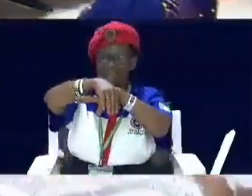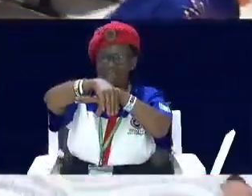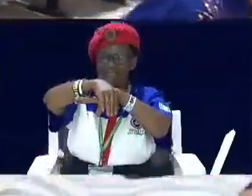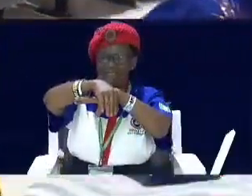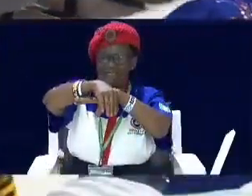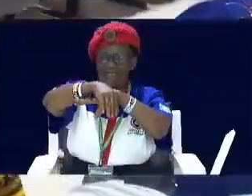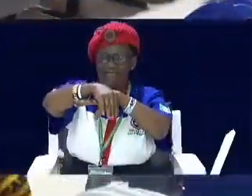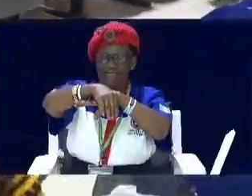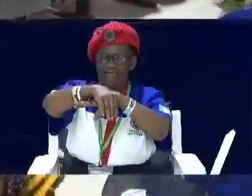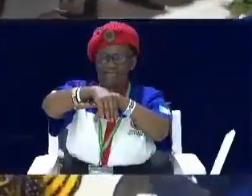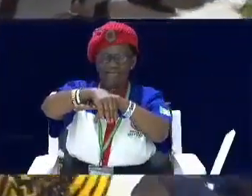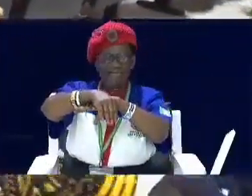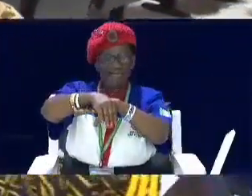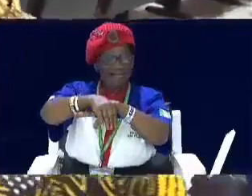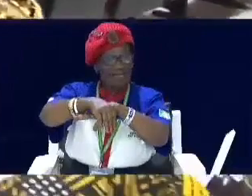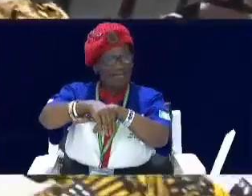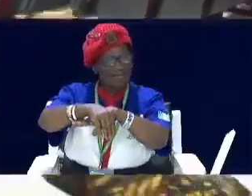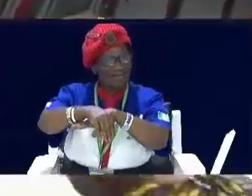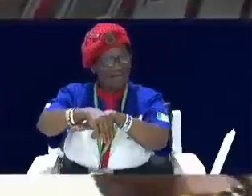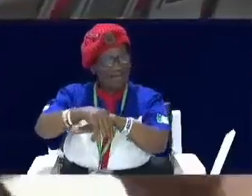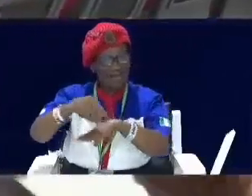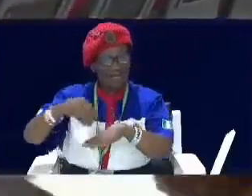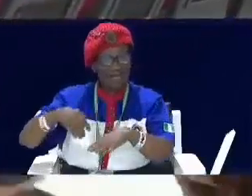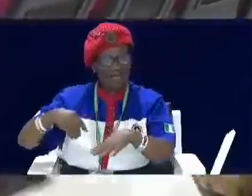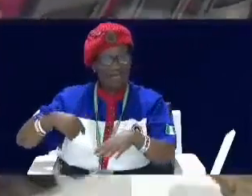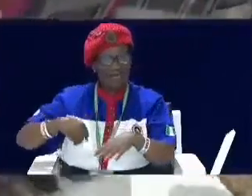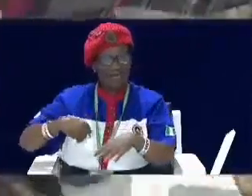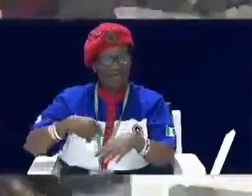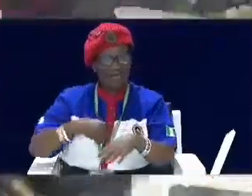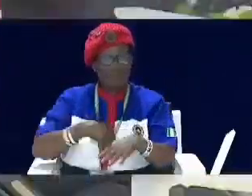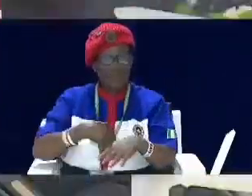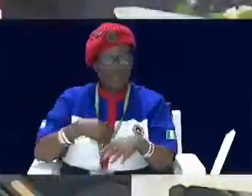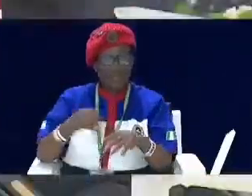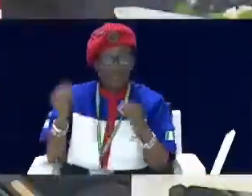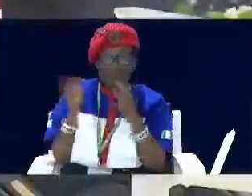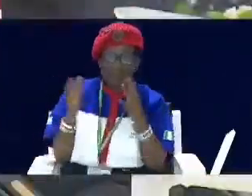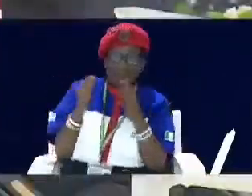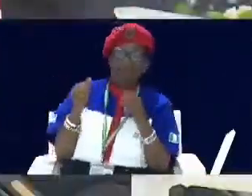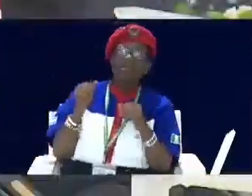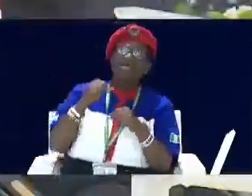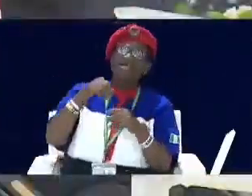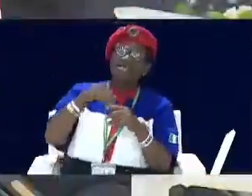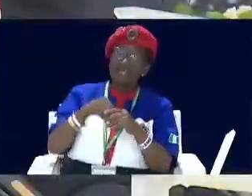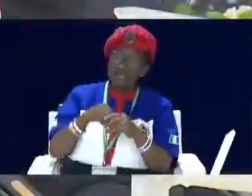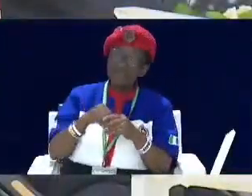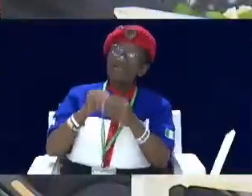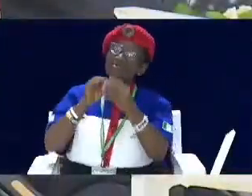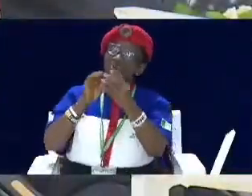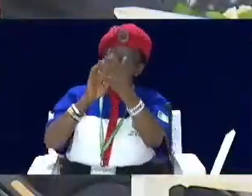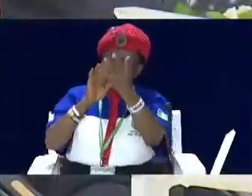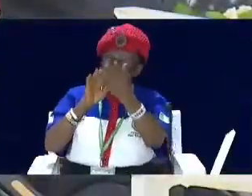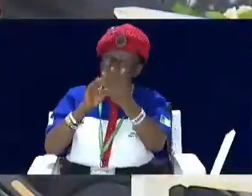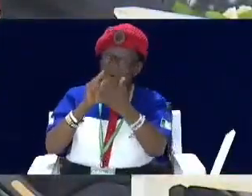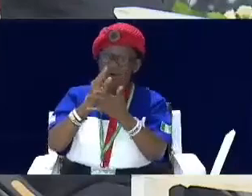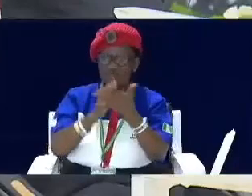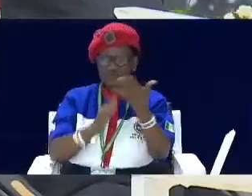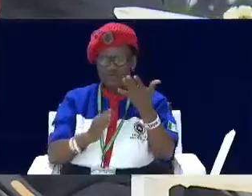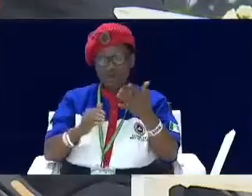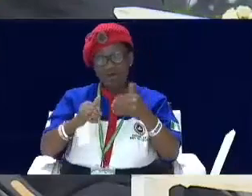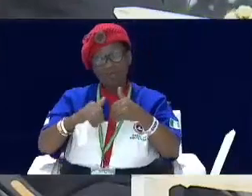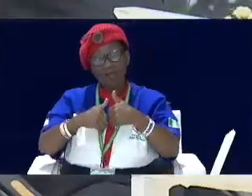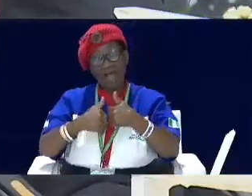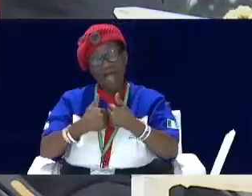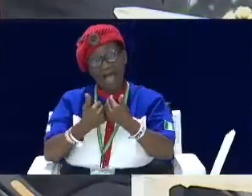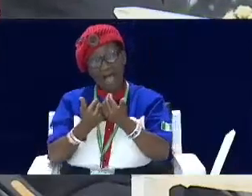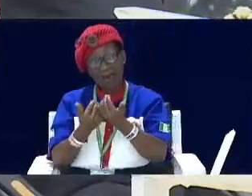We are trembling in hope. Be si ni an wariri ninu ireti. Somehow. Back